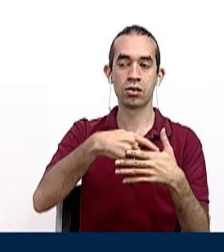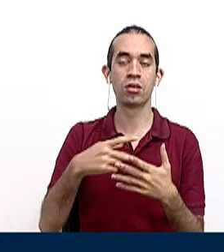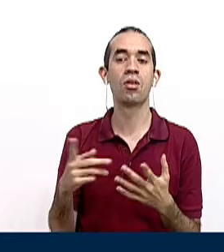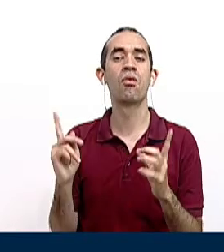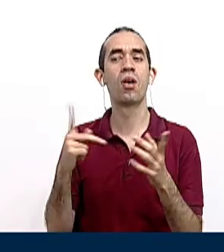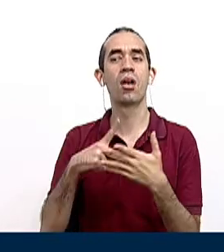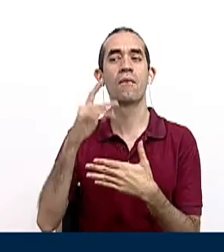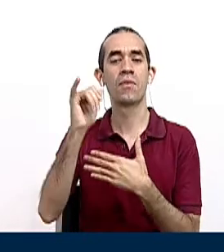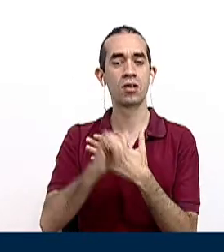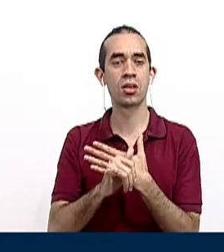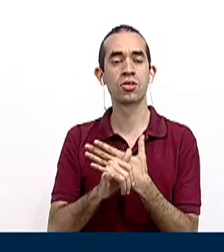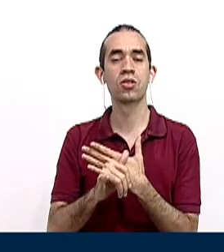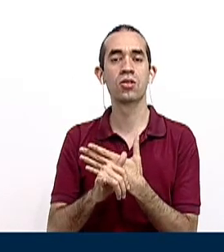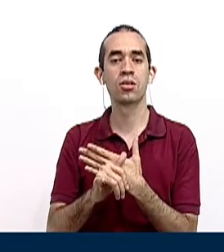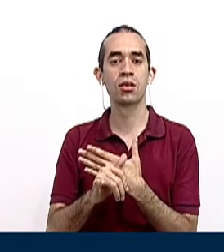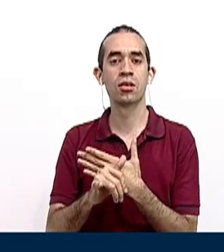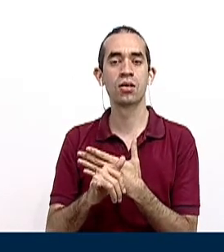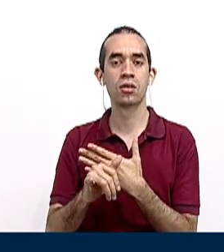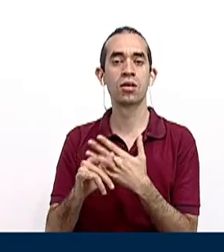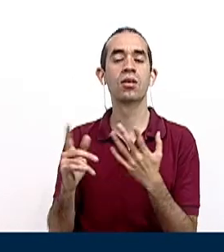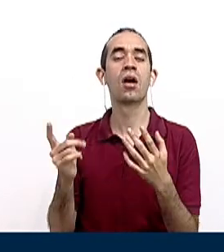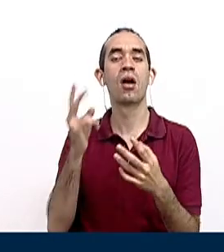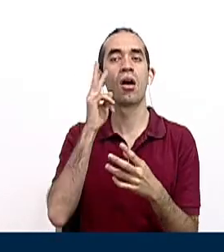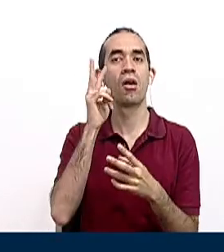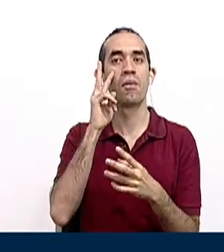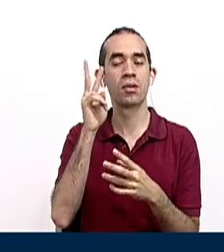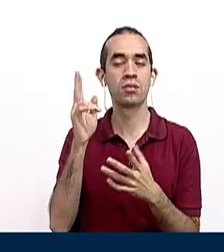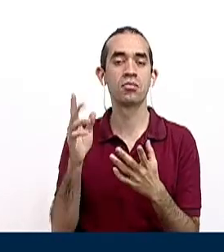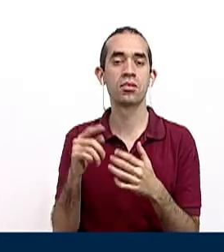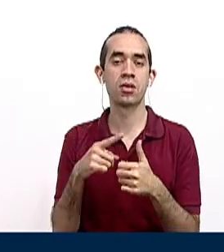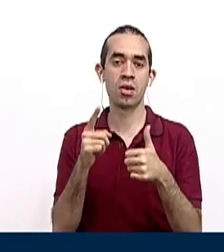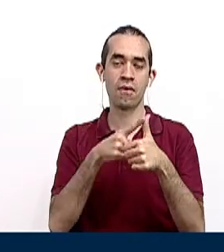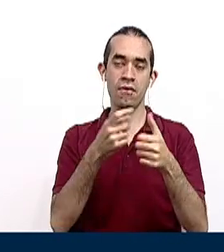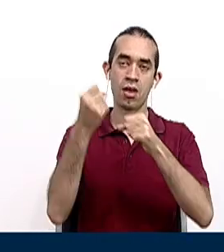projects? Let's see. She talks about a